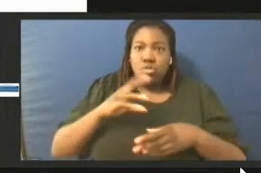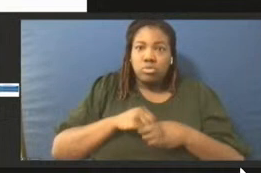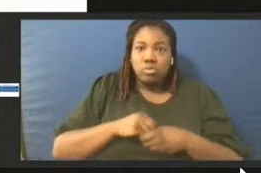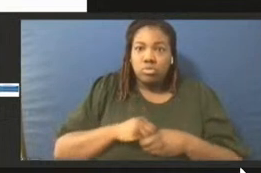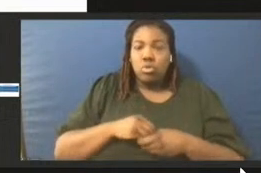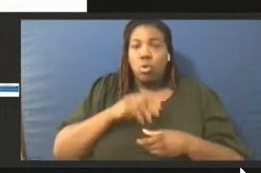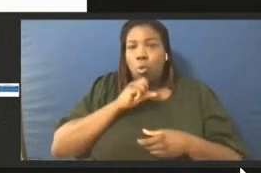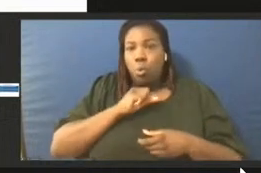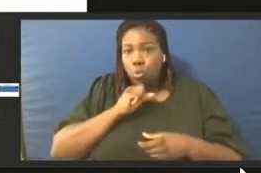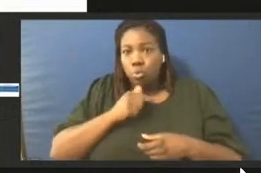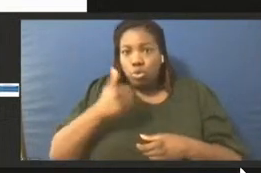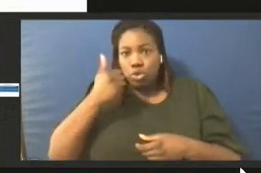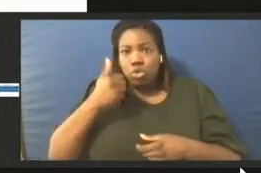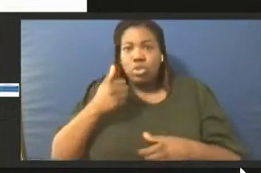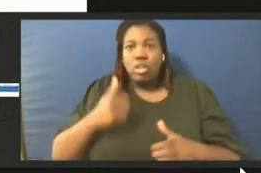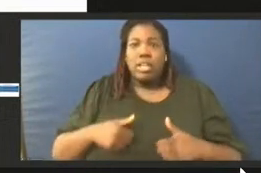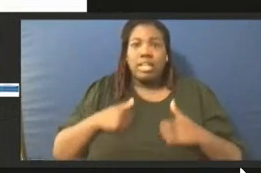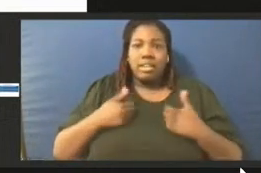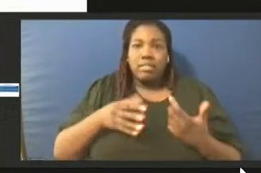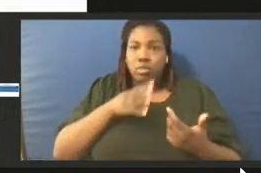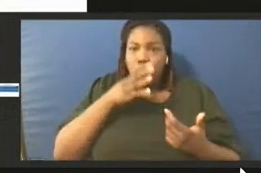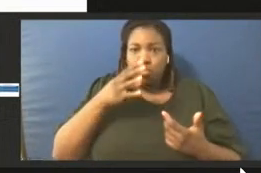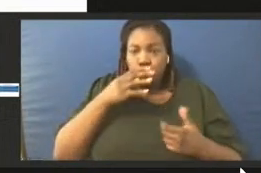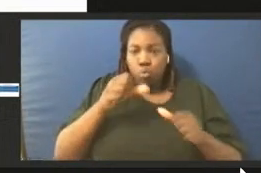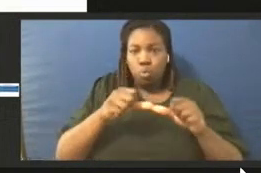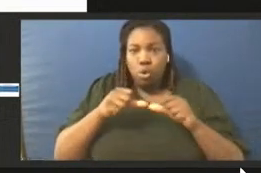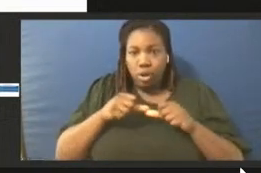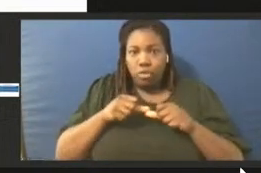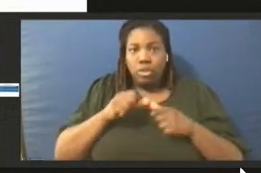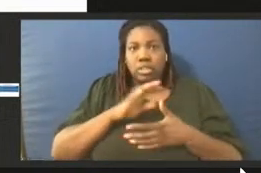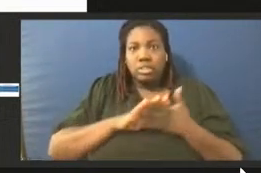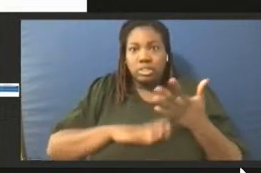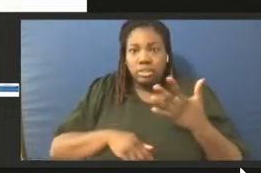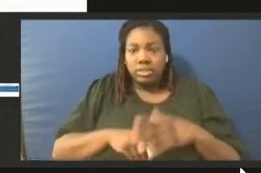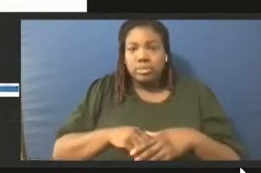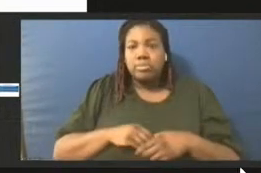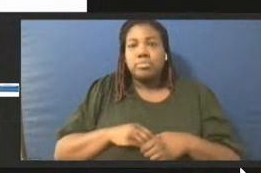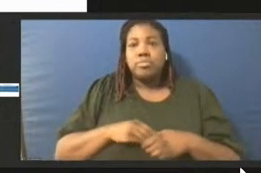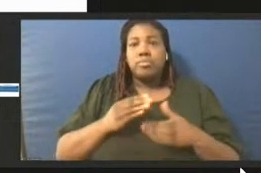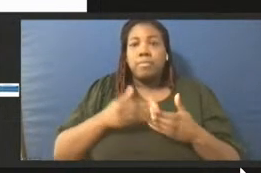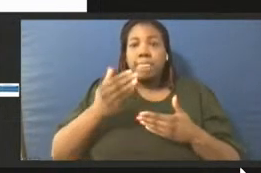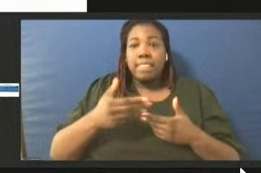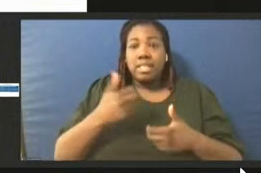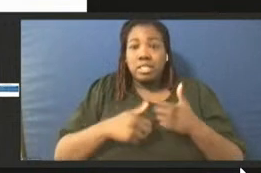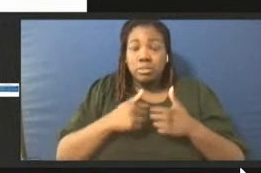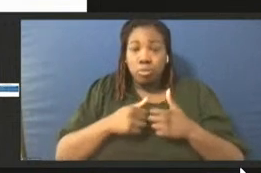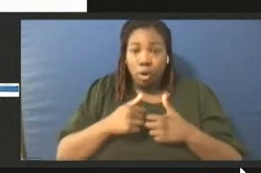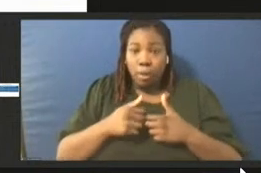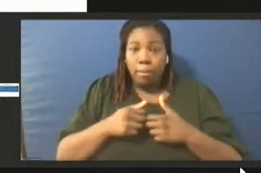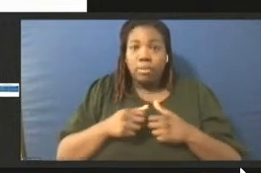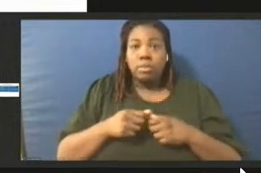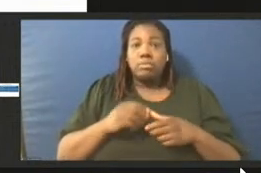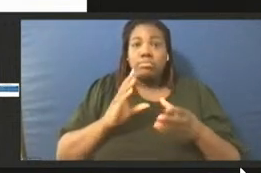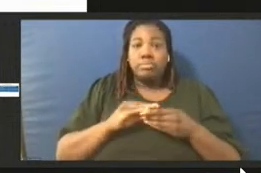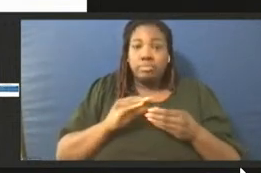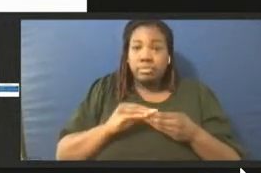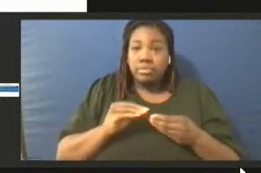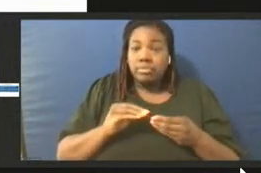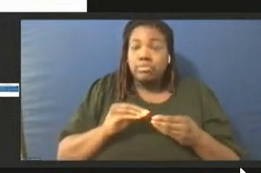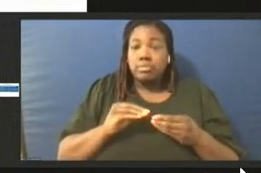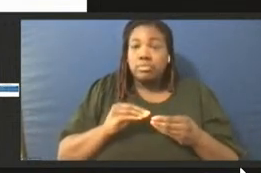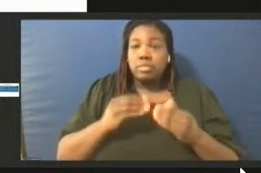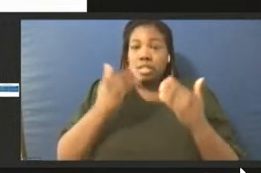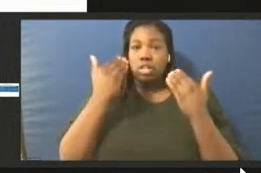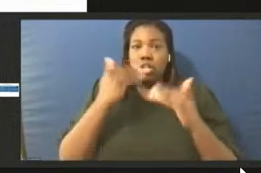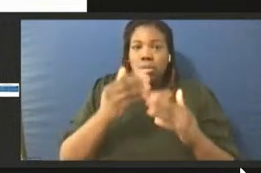and people who are living in remote or rural communities. Our next problem statement speaks to the fact that there are limited